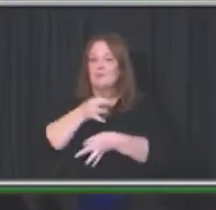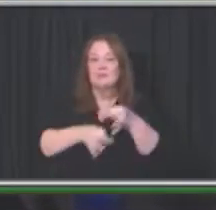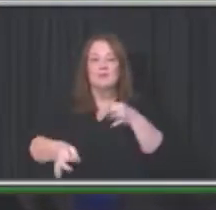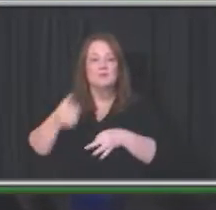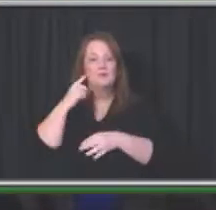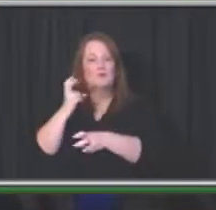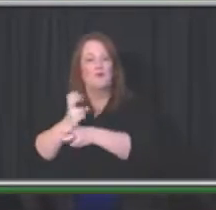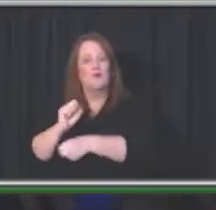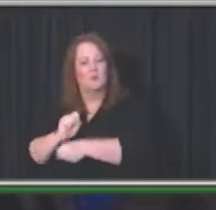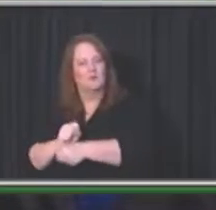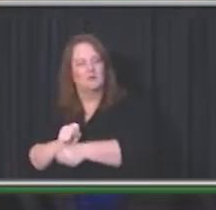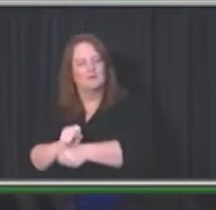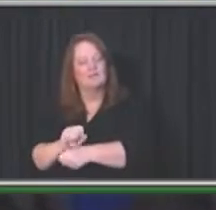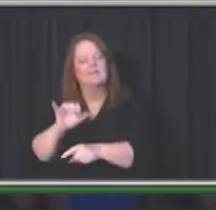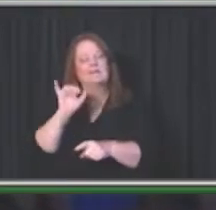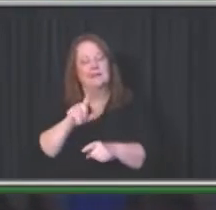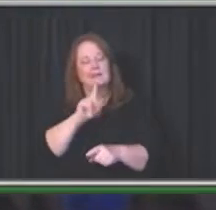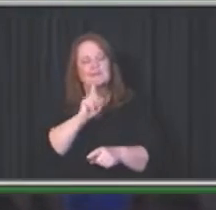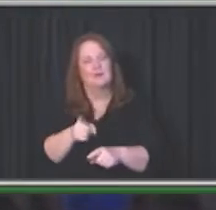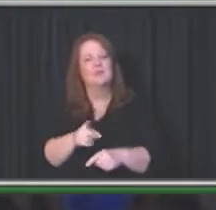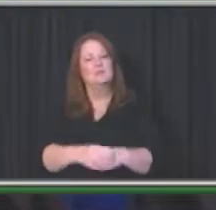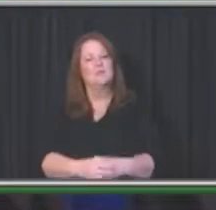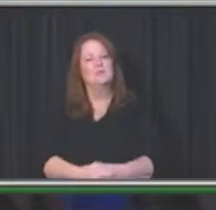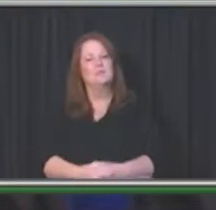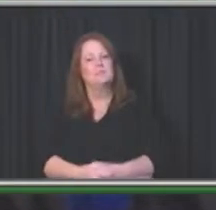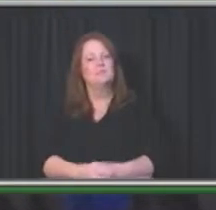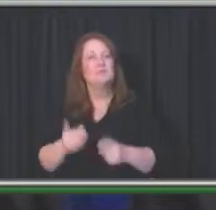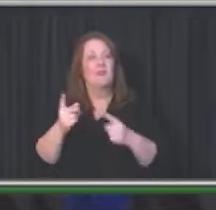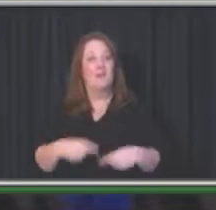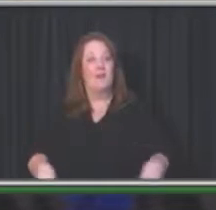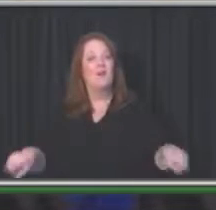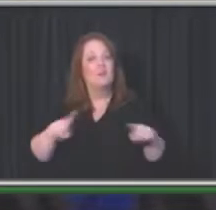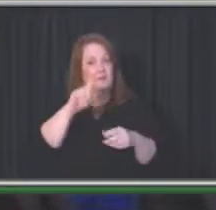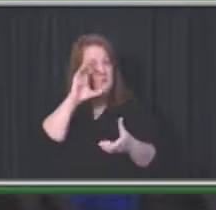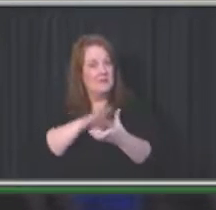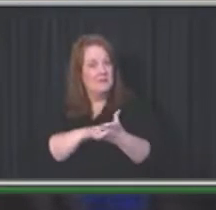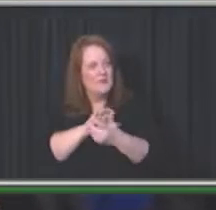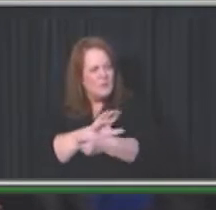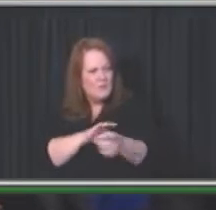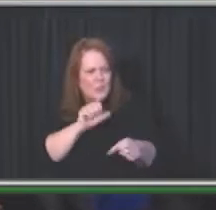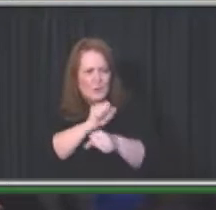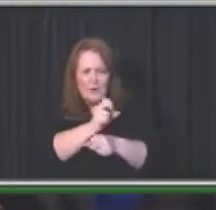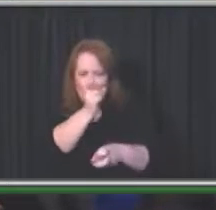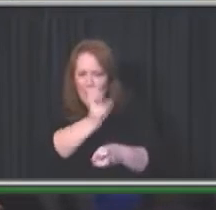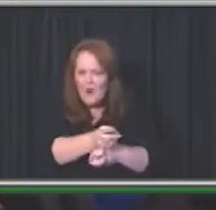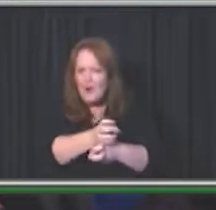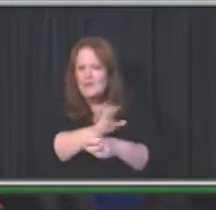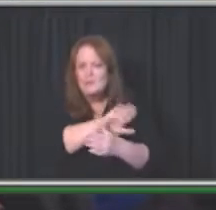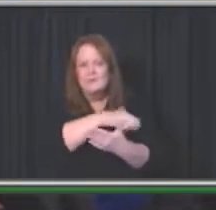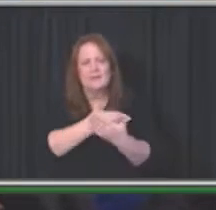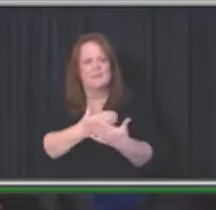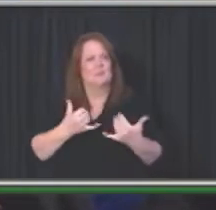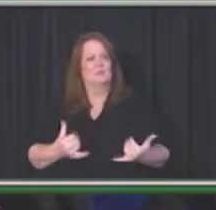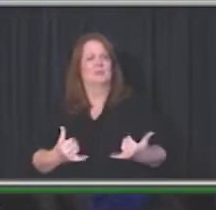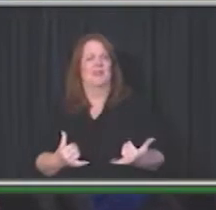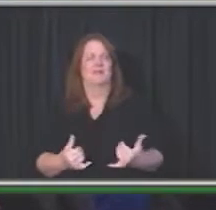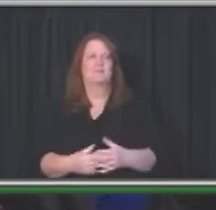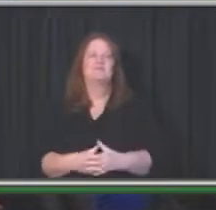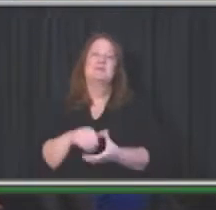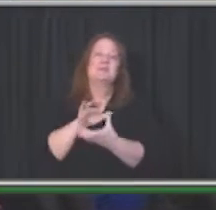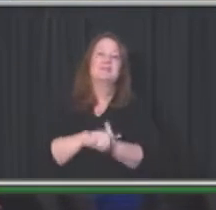I believe that is so true. And I think that you guys also believe that you worked very hard to get to this place today.